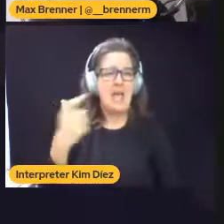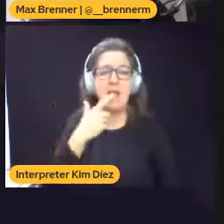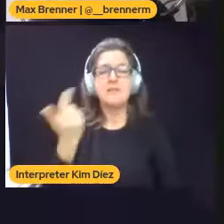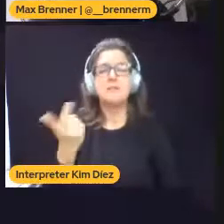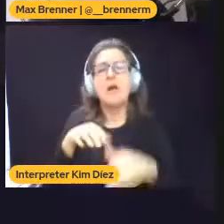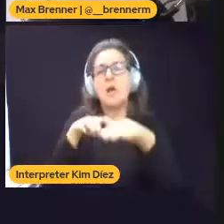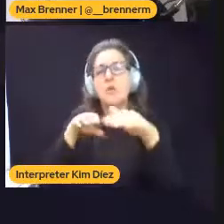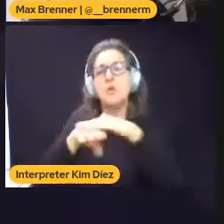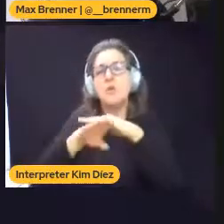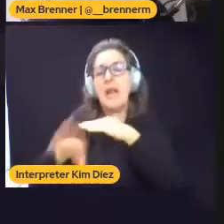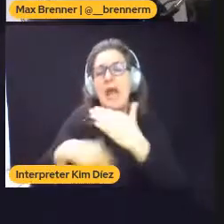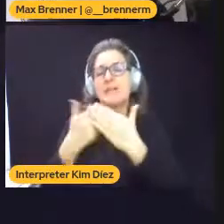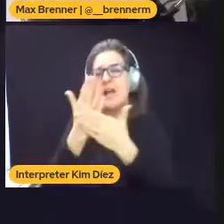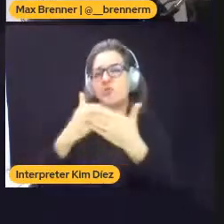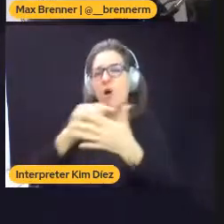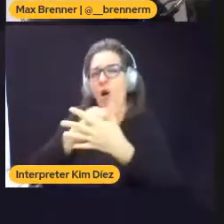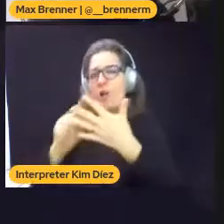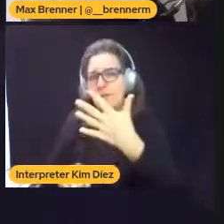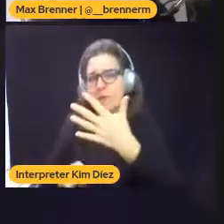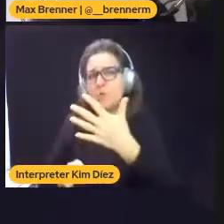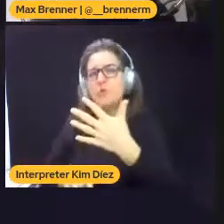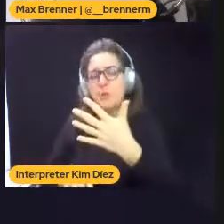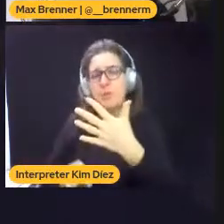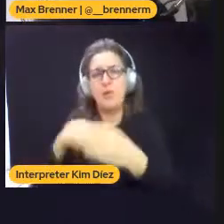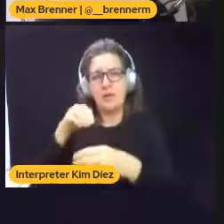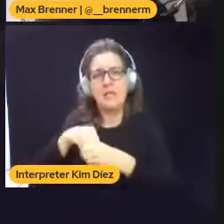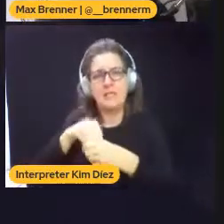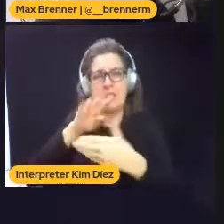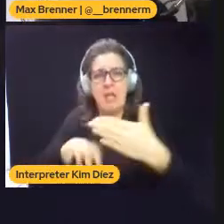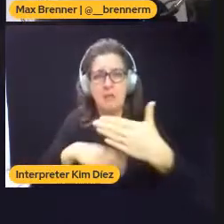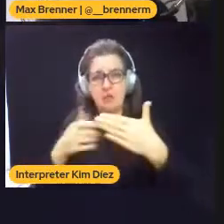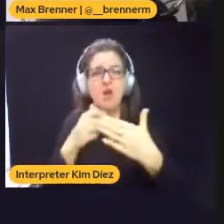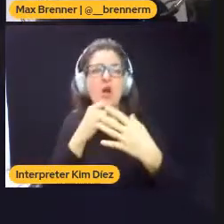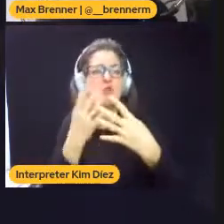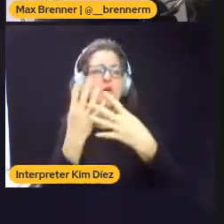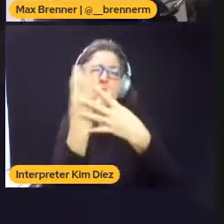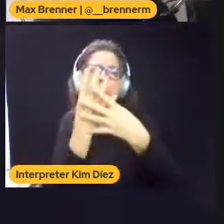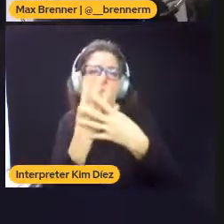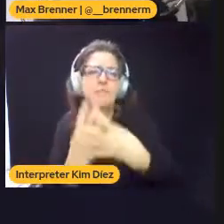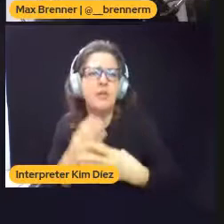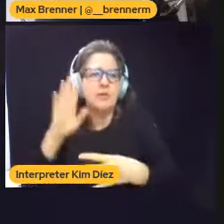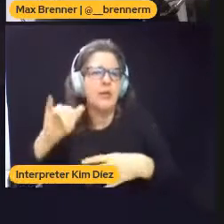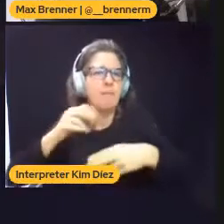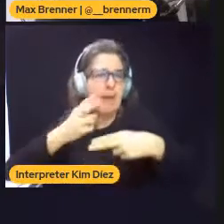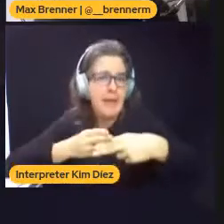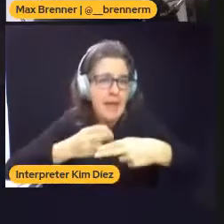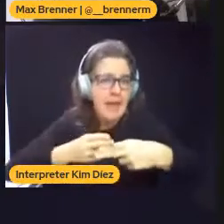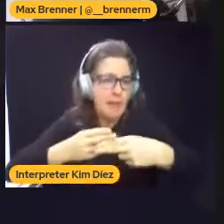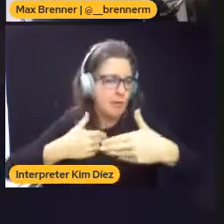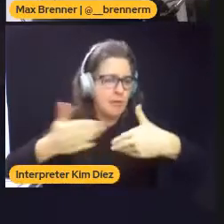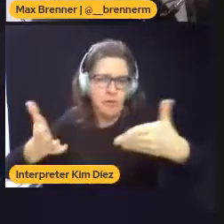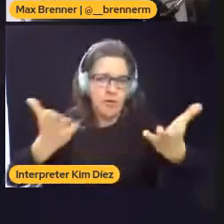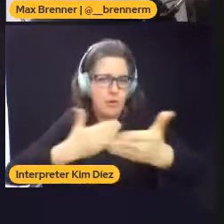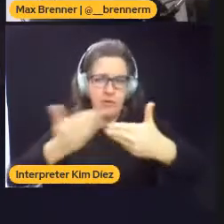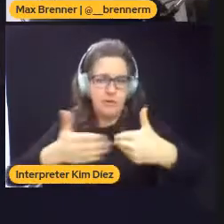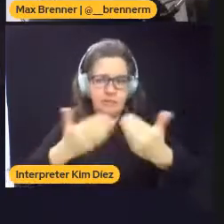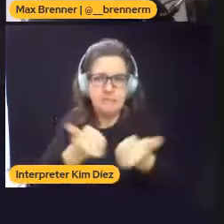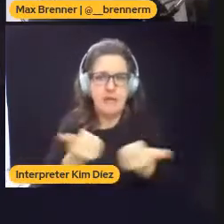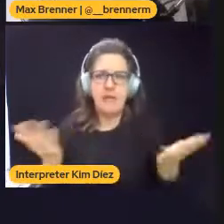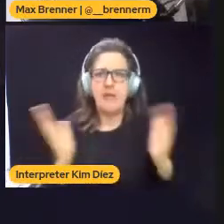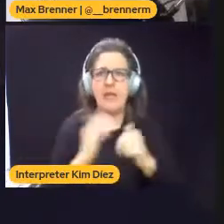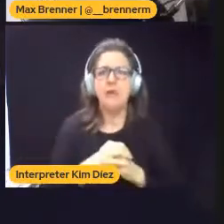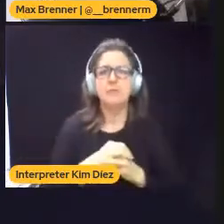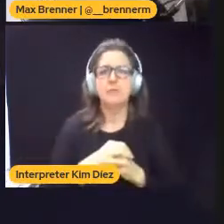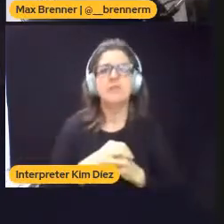chart programmatically, which you can see here. So you can filter a component by name or anything else and then change it the way you